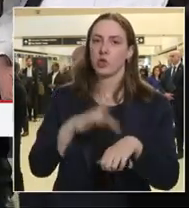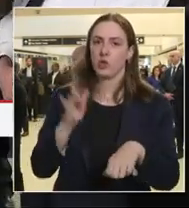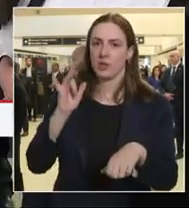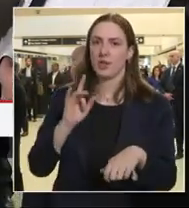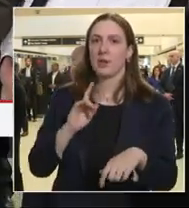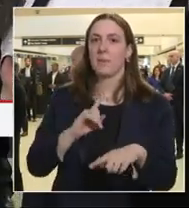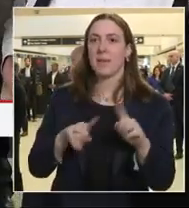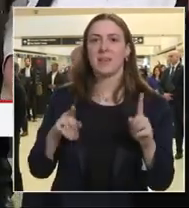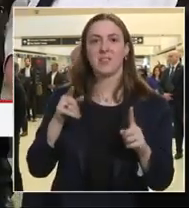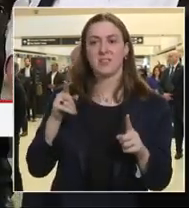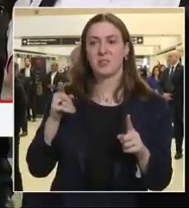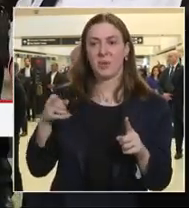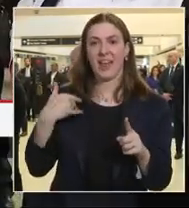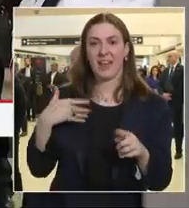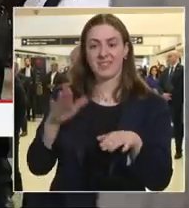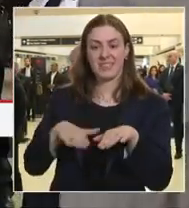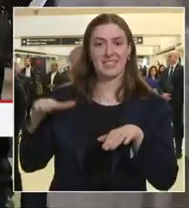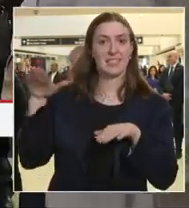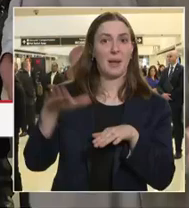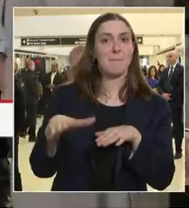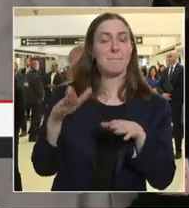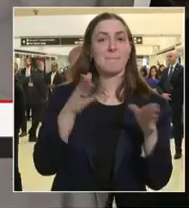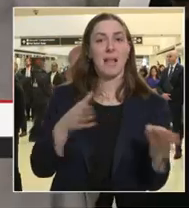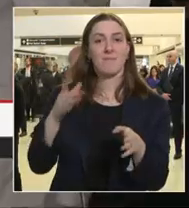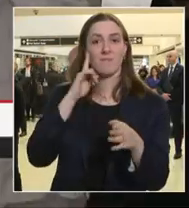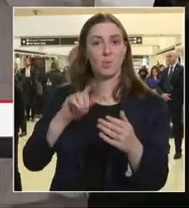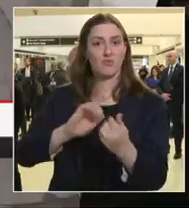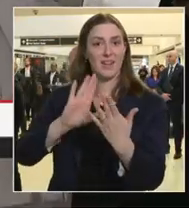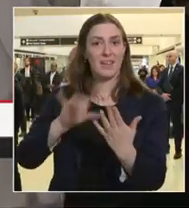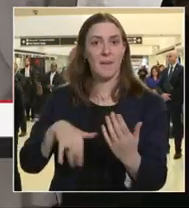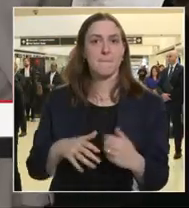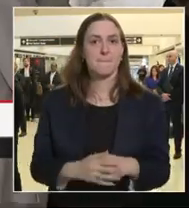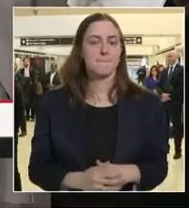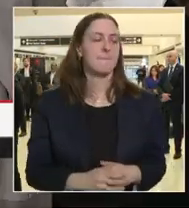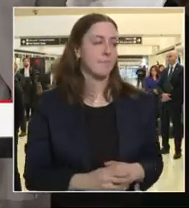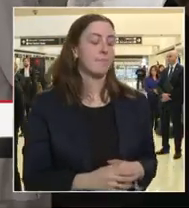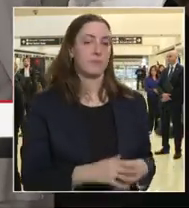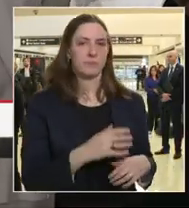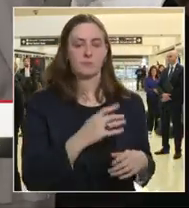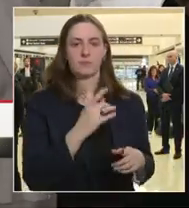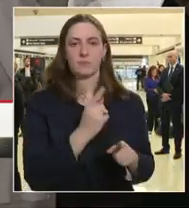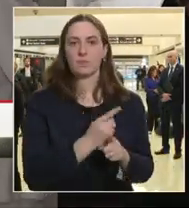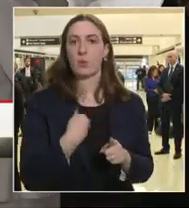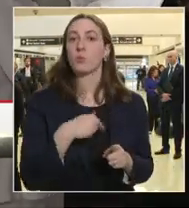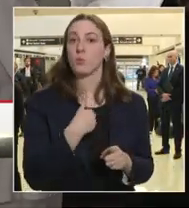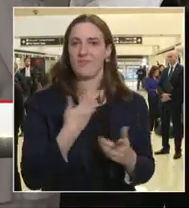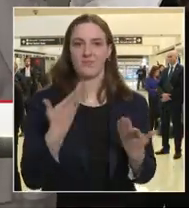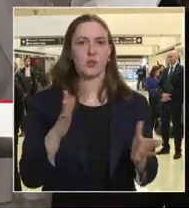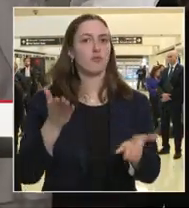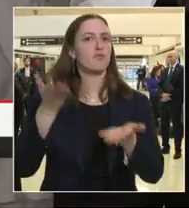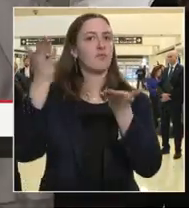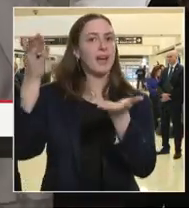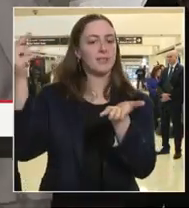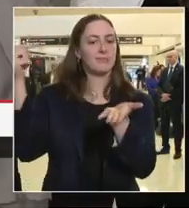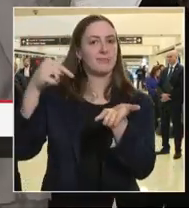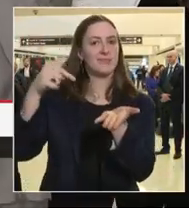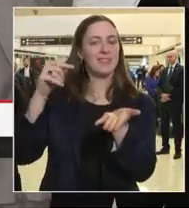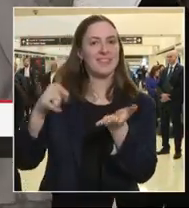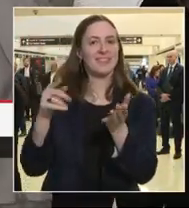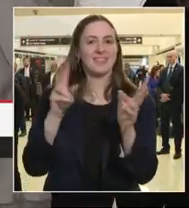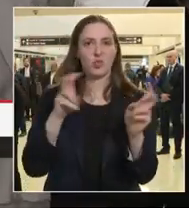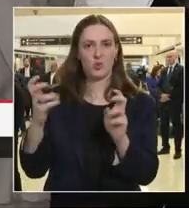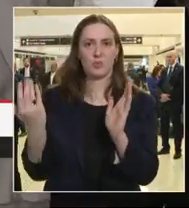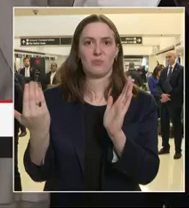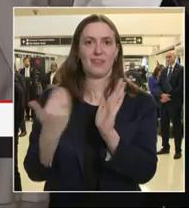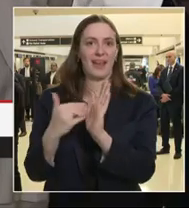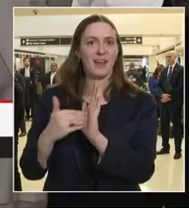all plan to take to address that. We have raised this issue continuously. We've got very busy airspace.